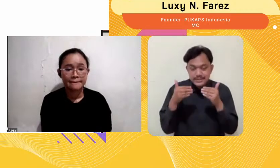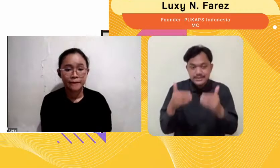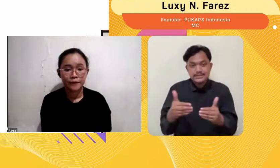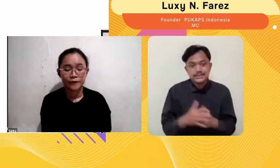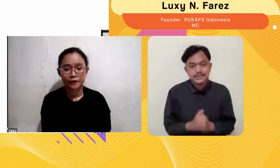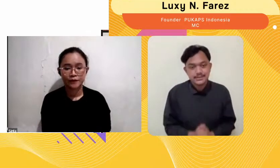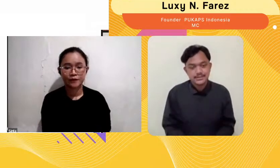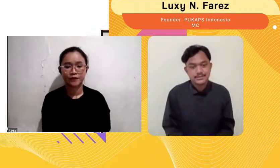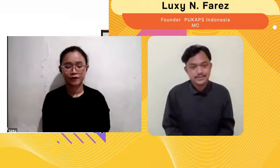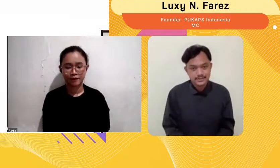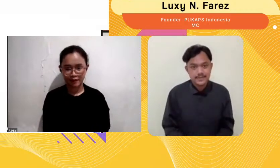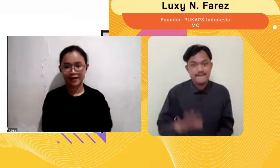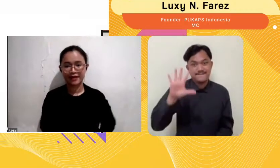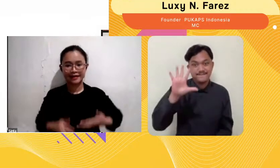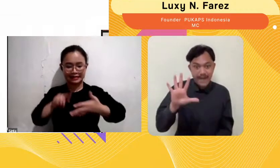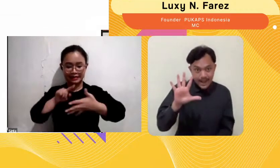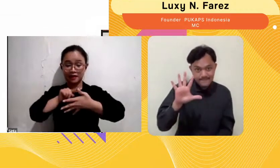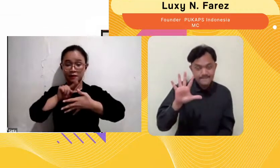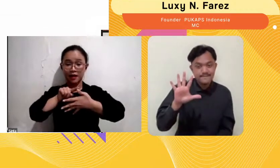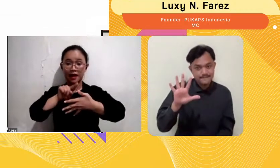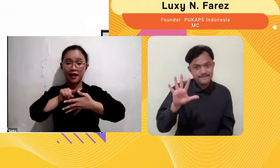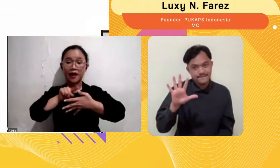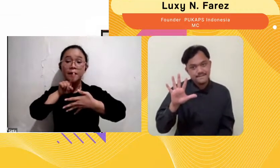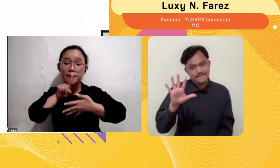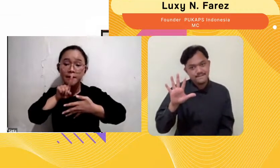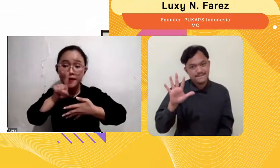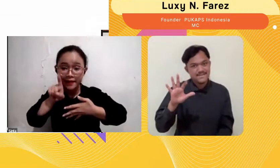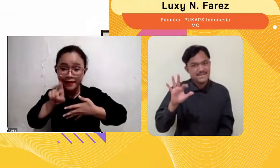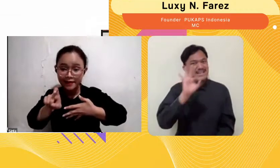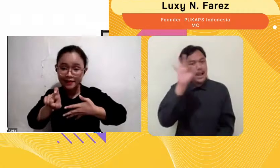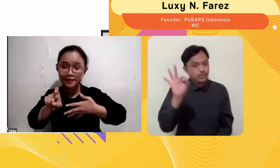still Daniel? Okay.